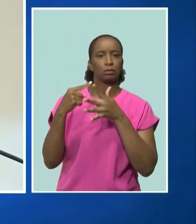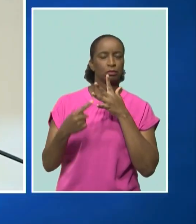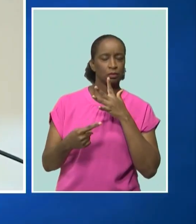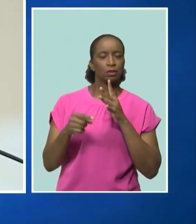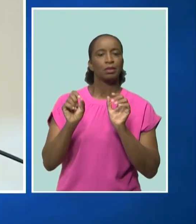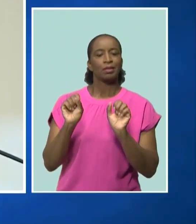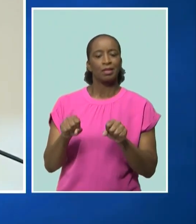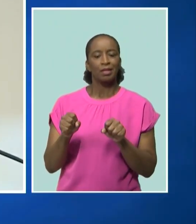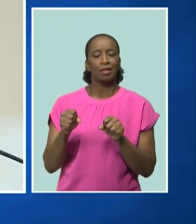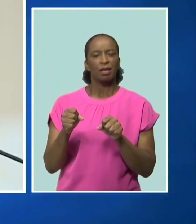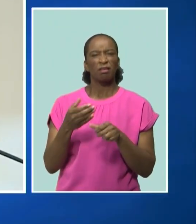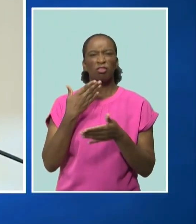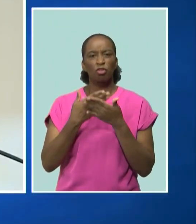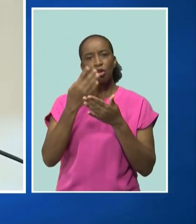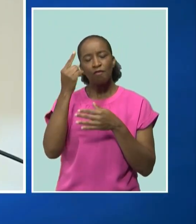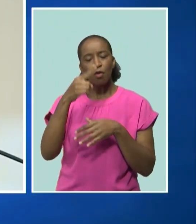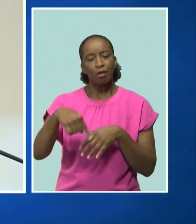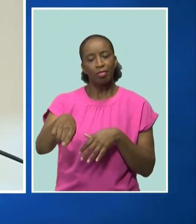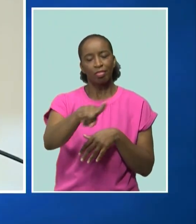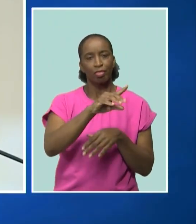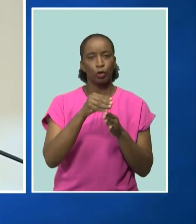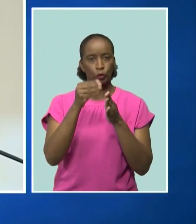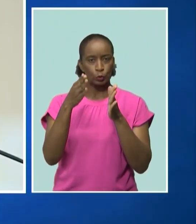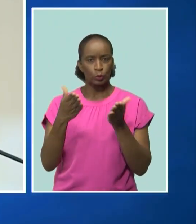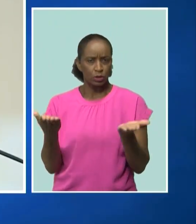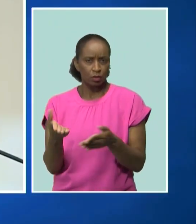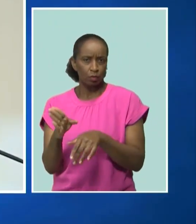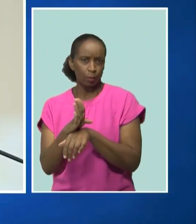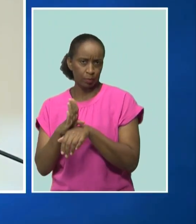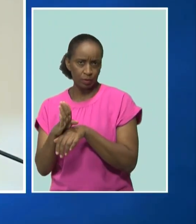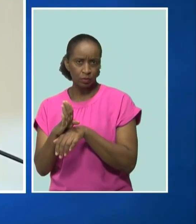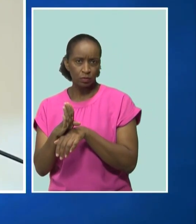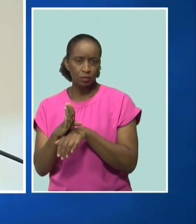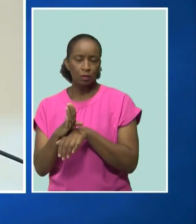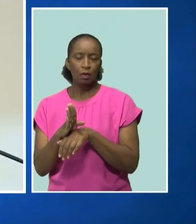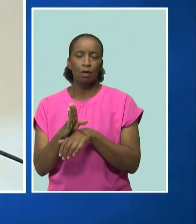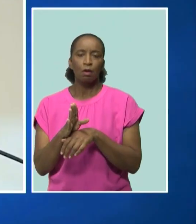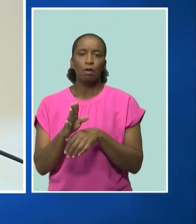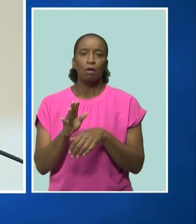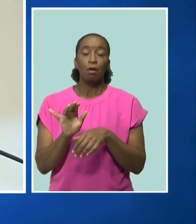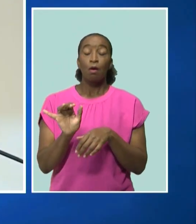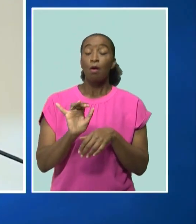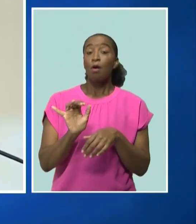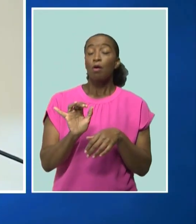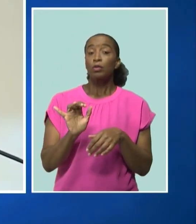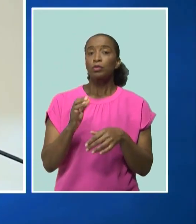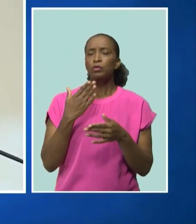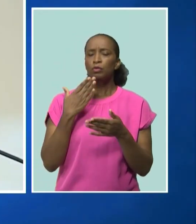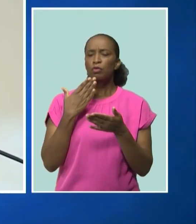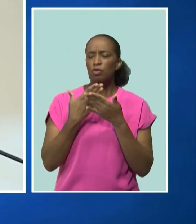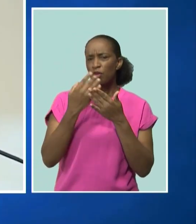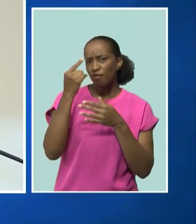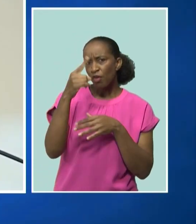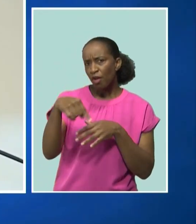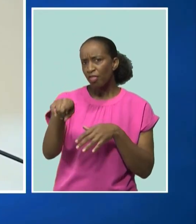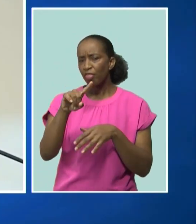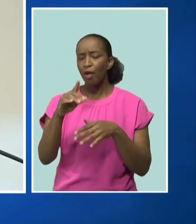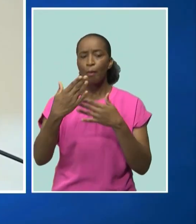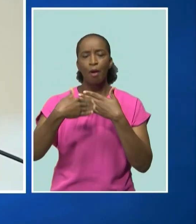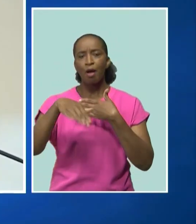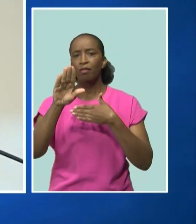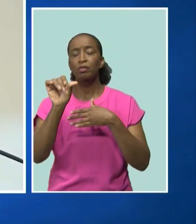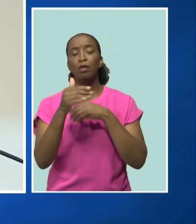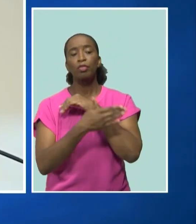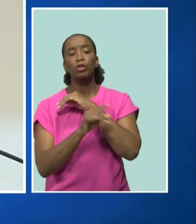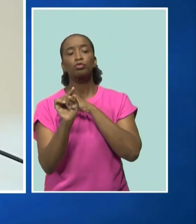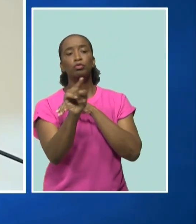students in the Barbadian context first, but also in the context of how they're going to interact with the world. Our current minister